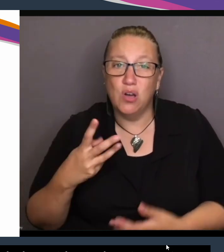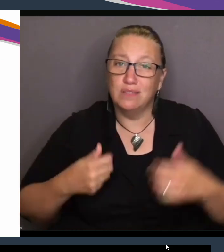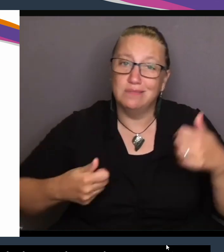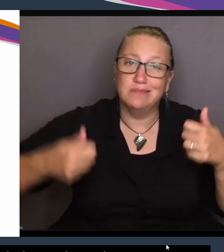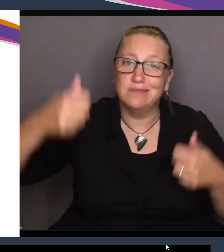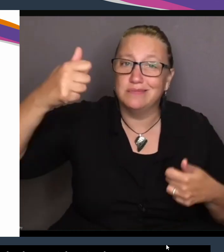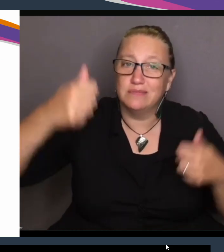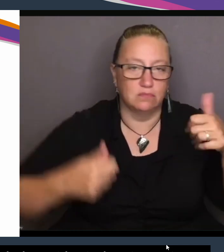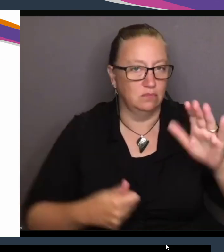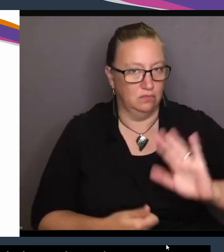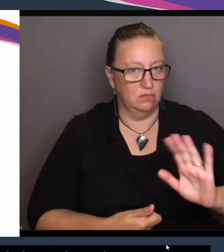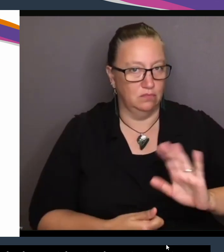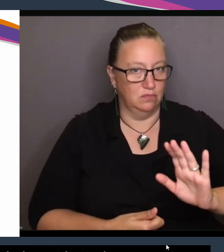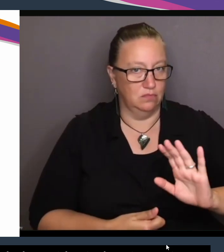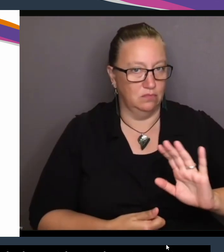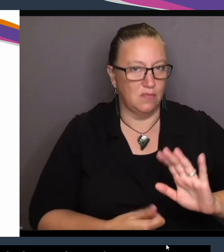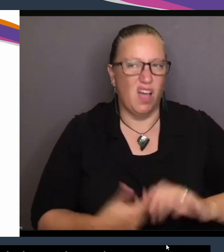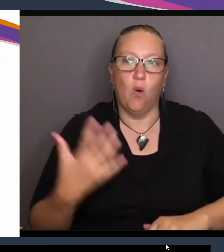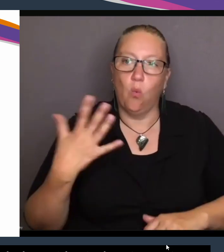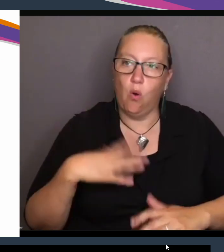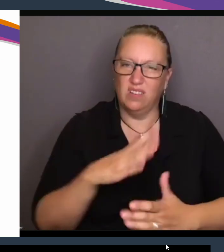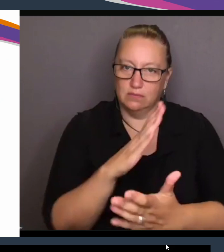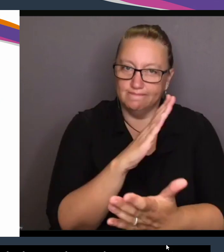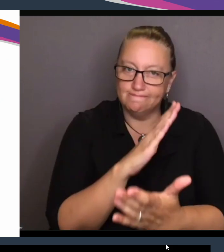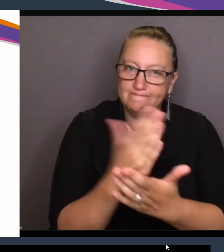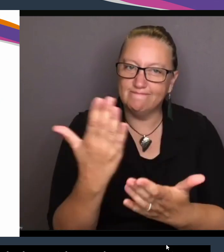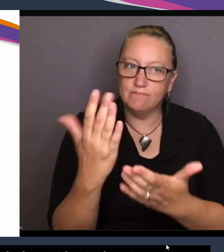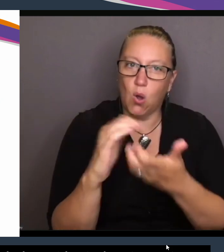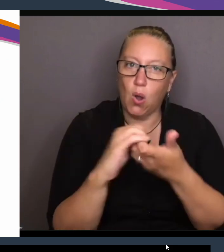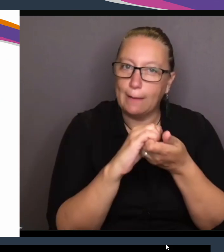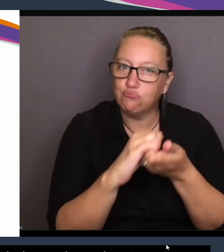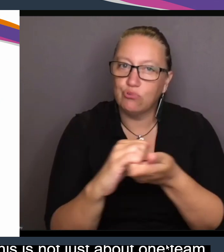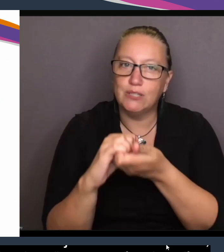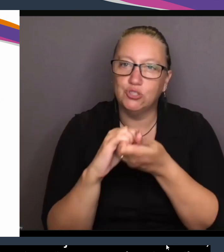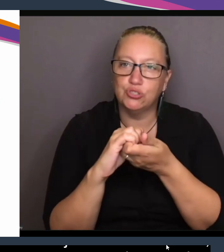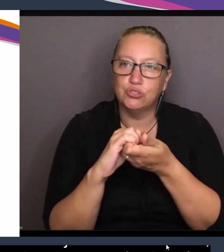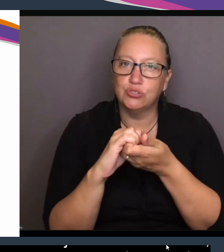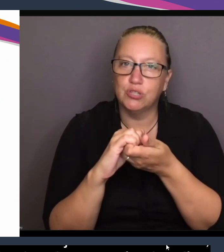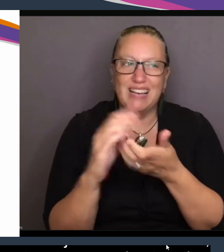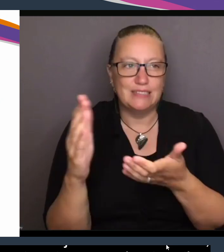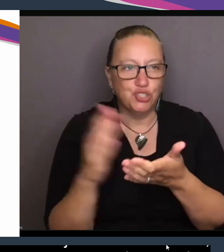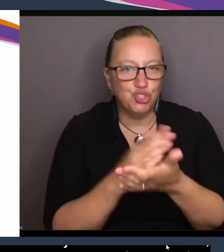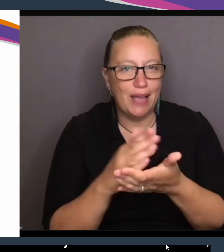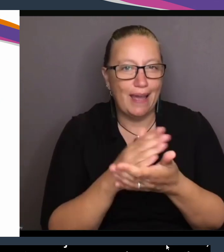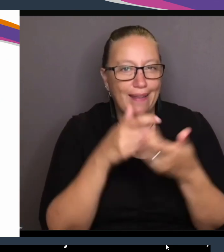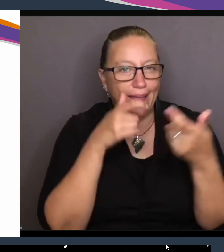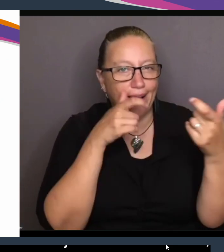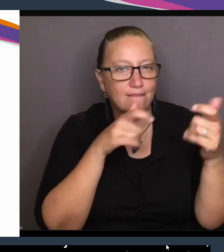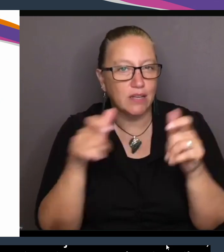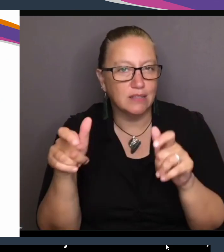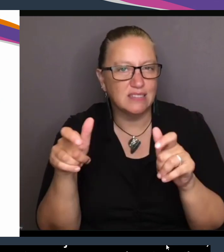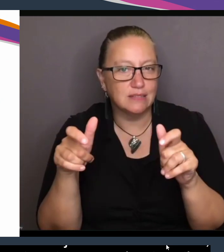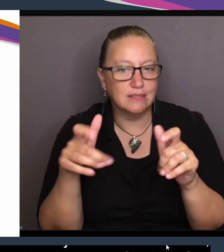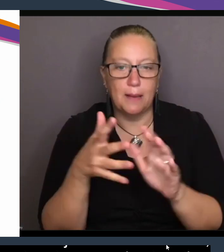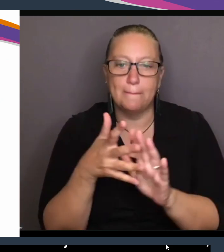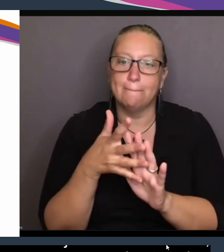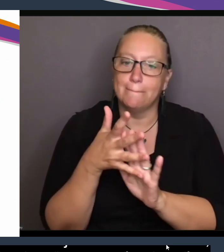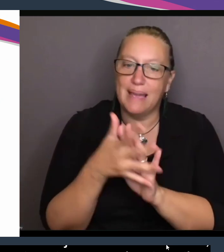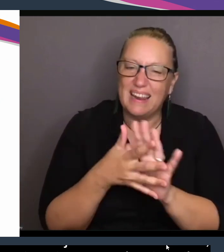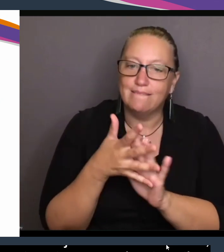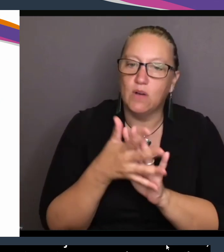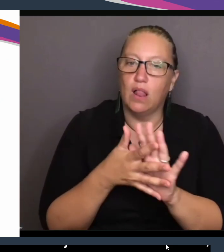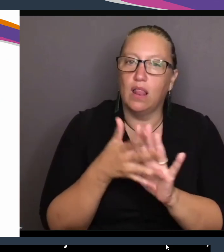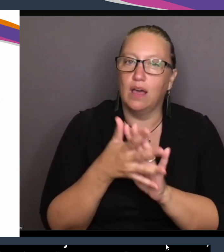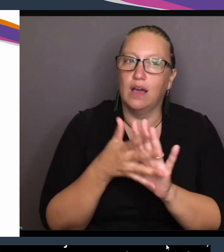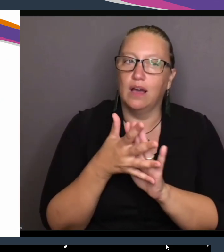We expect genuine collaboration, shared governance and clear decision-making structures and meaningful disability leadership.